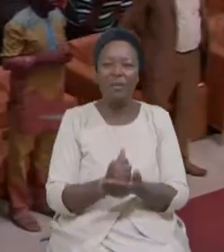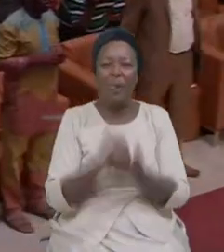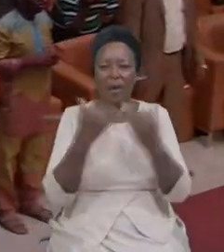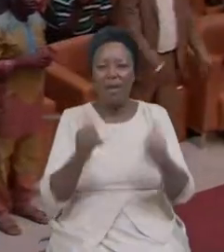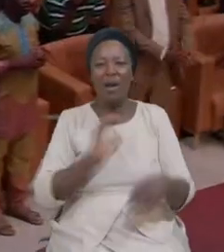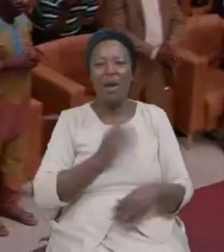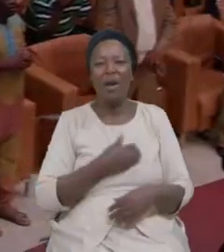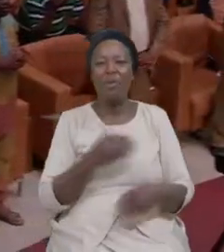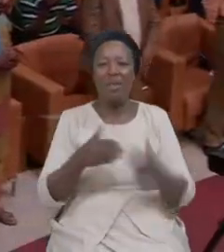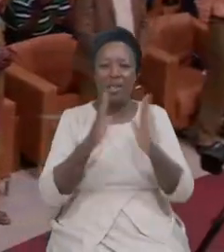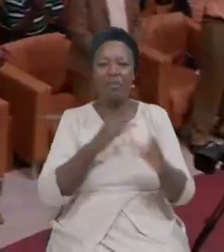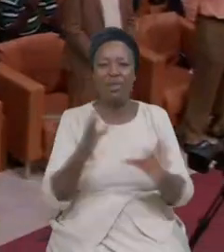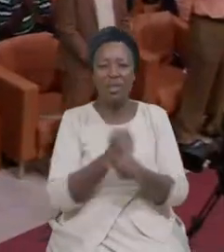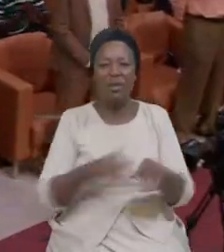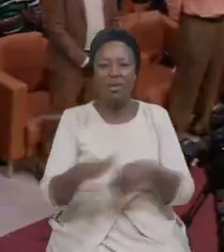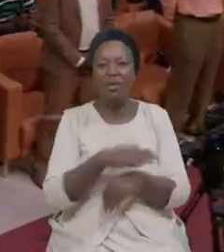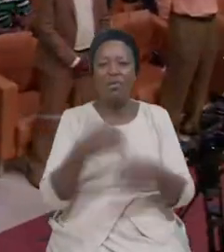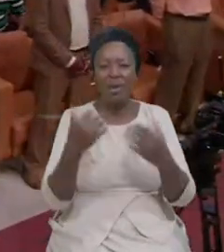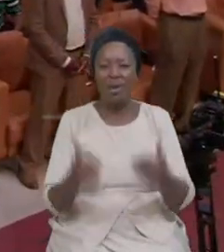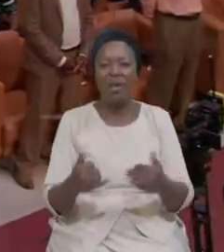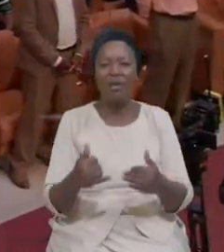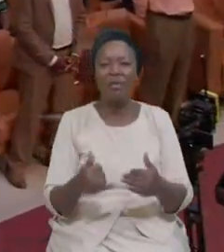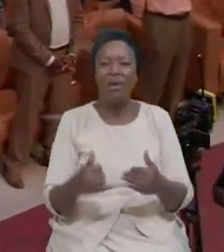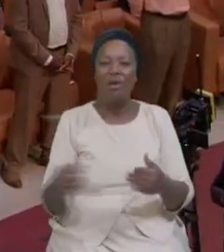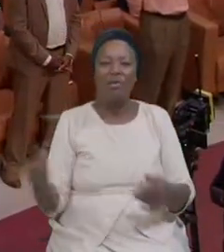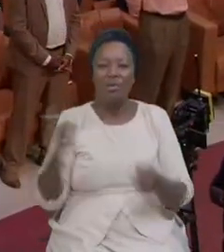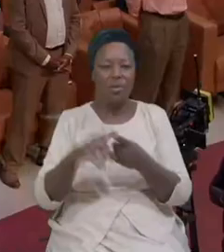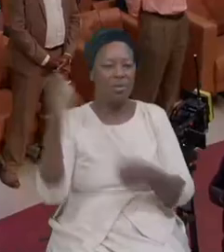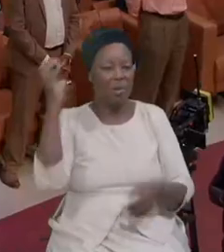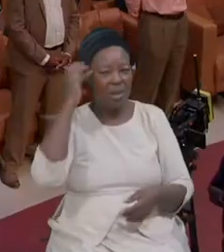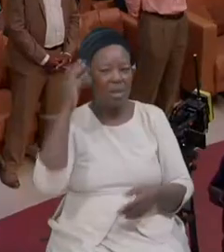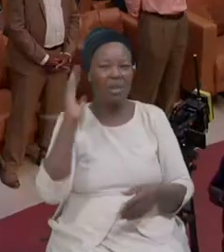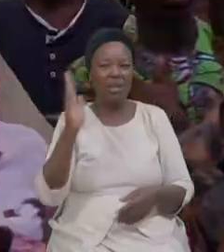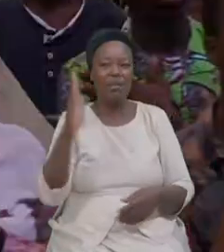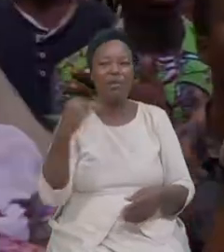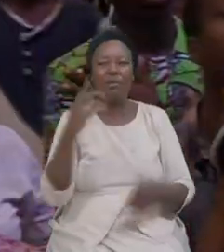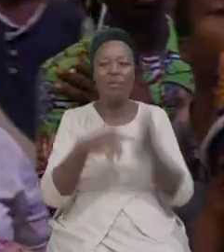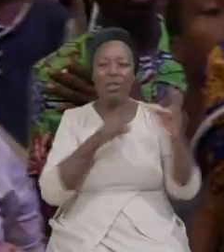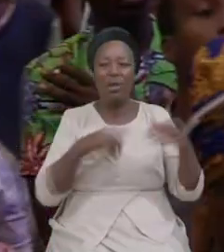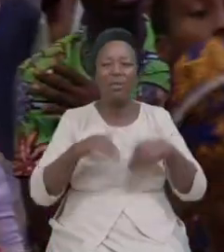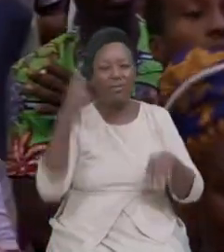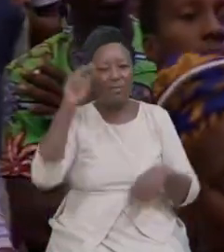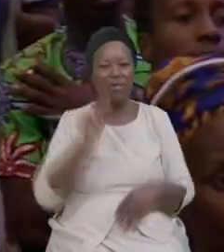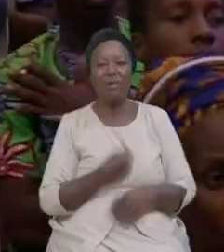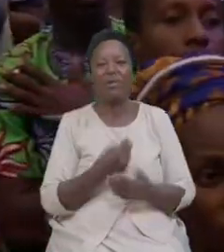overseer will take over and we'll hear testimonies of what the Lord has done today.